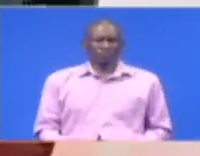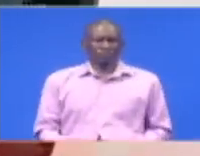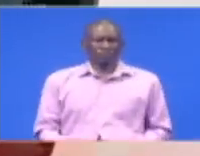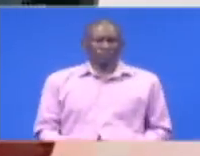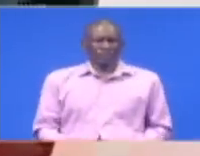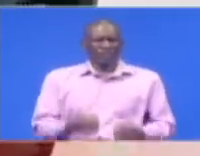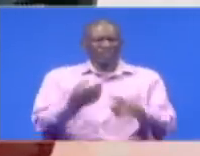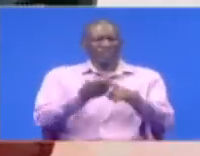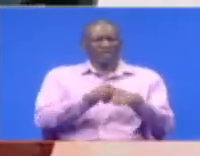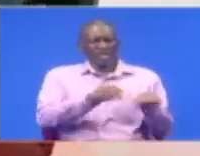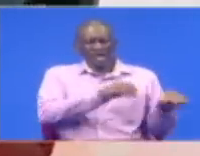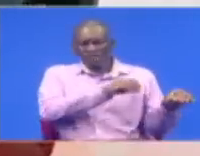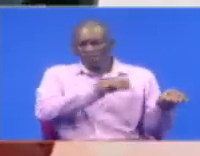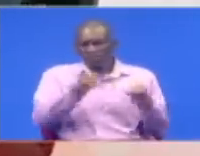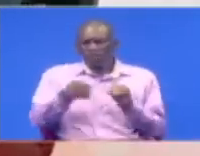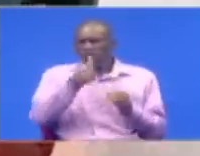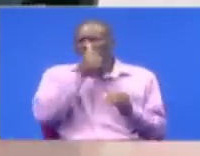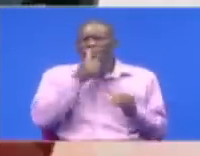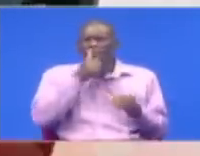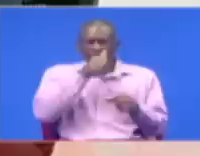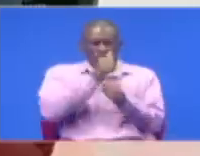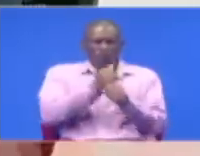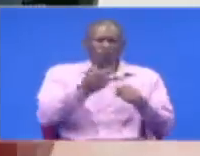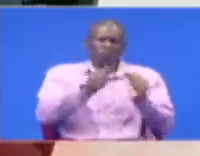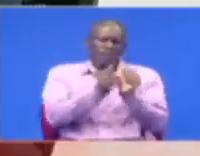I then went to private practice from